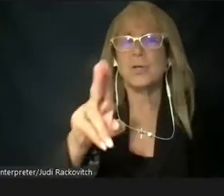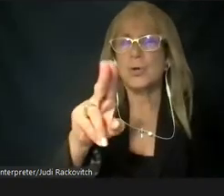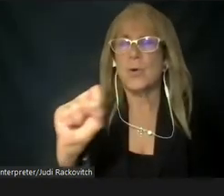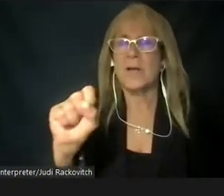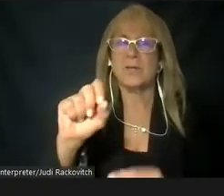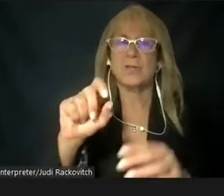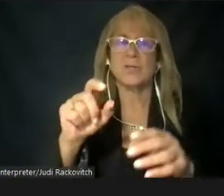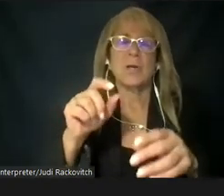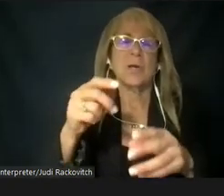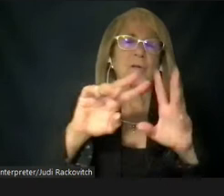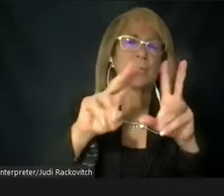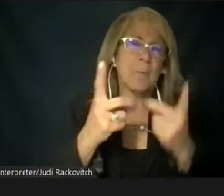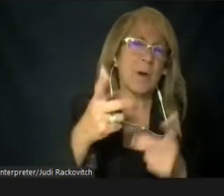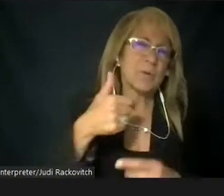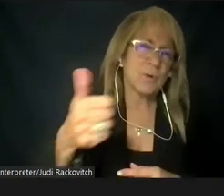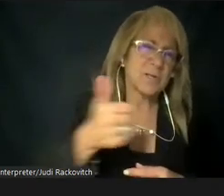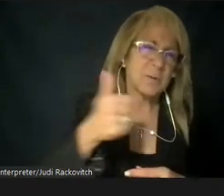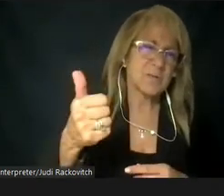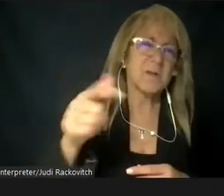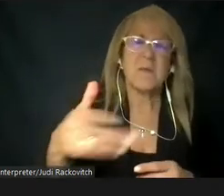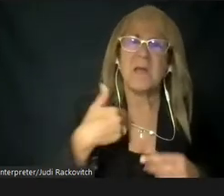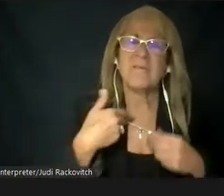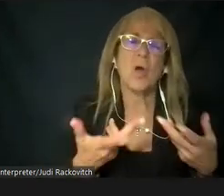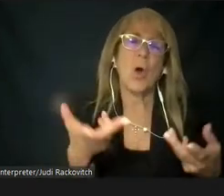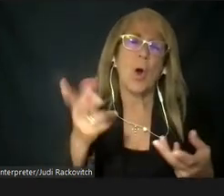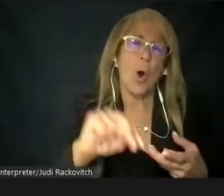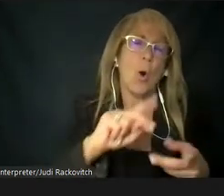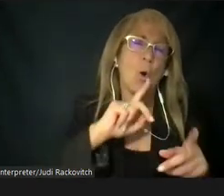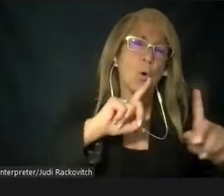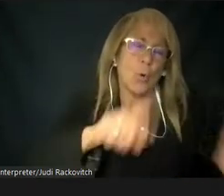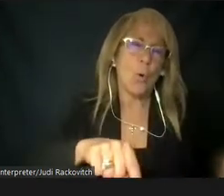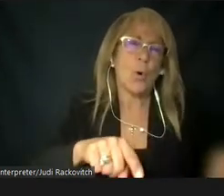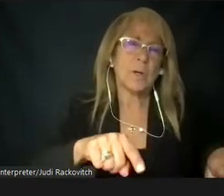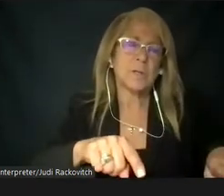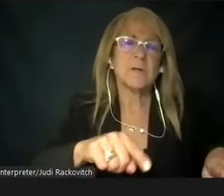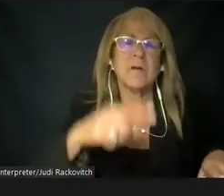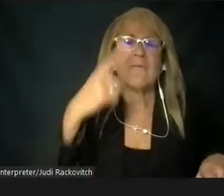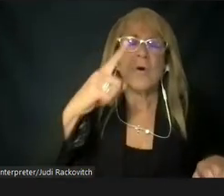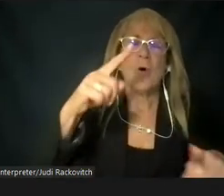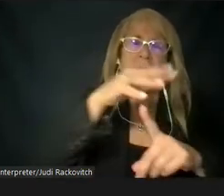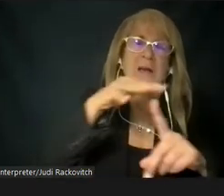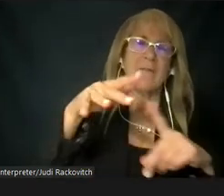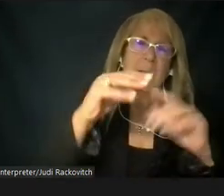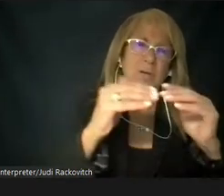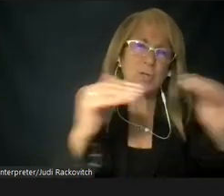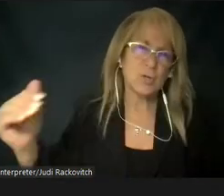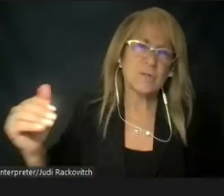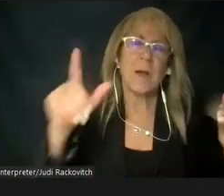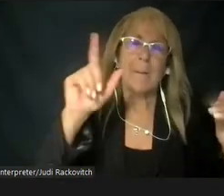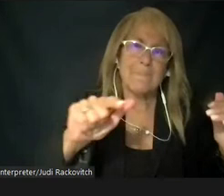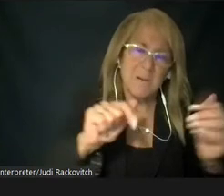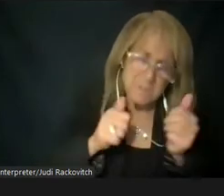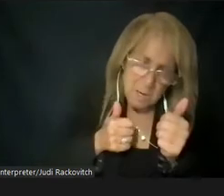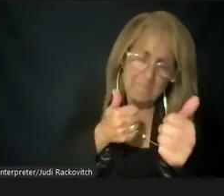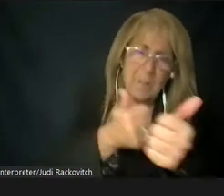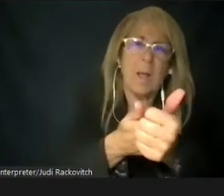Administration have issued their own orders on environmental justice. Our environmental assessment must comply with all of these orders.